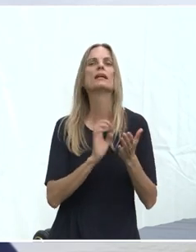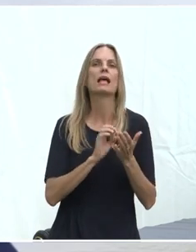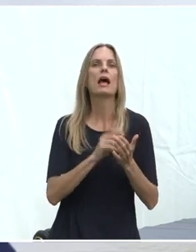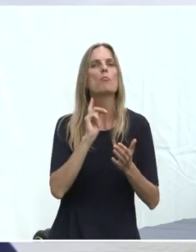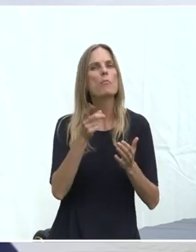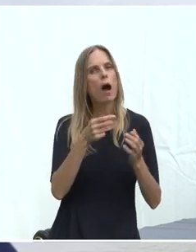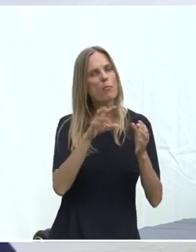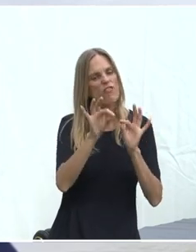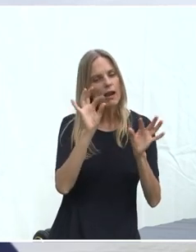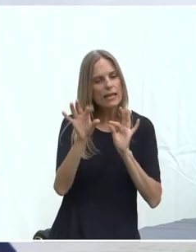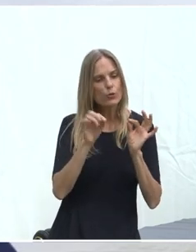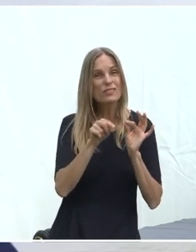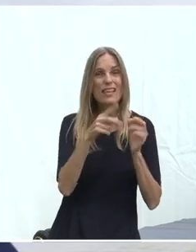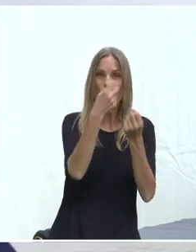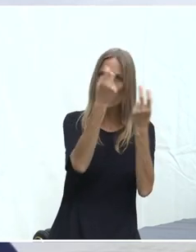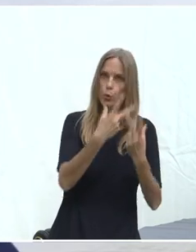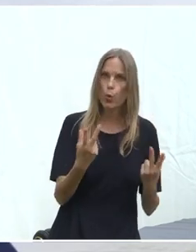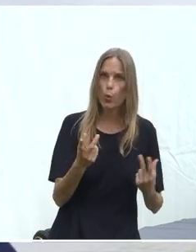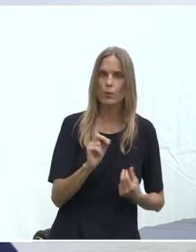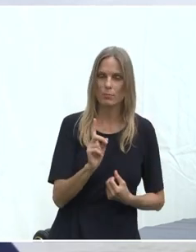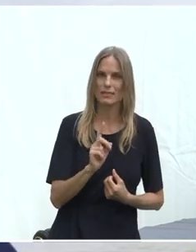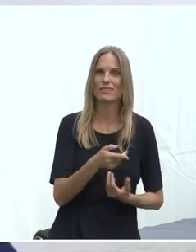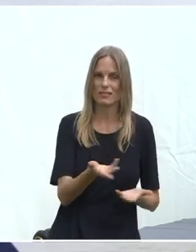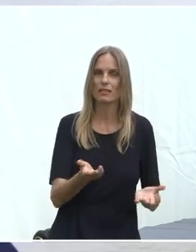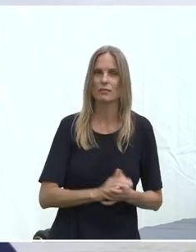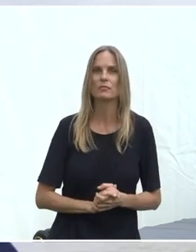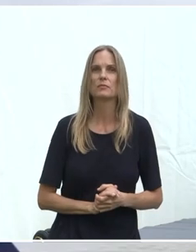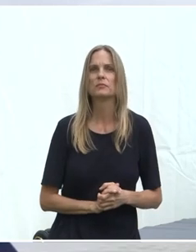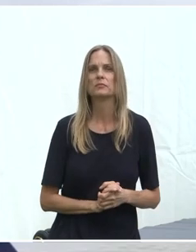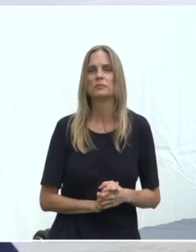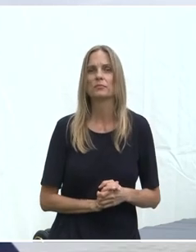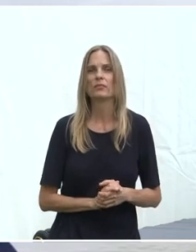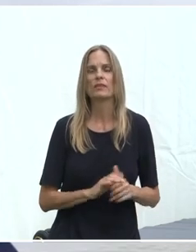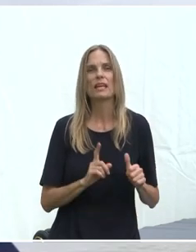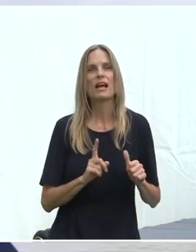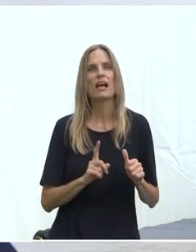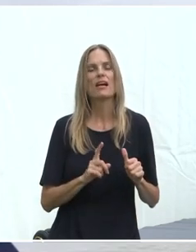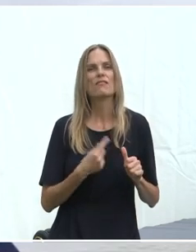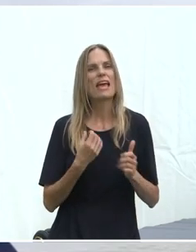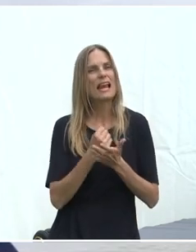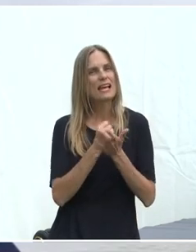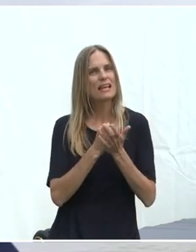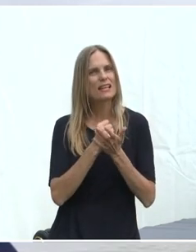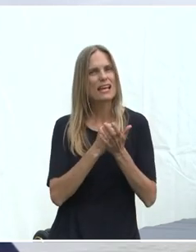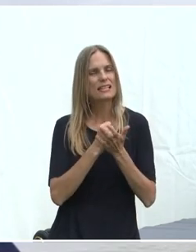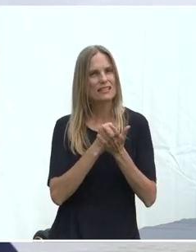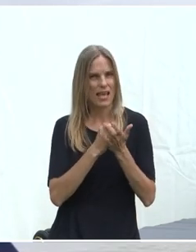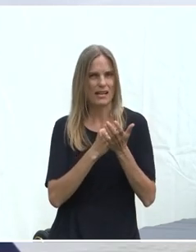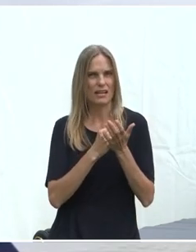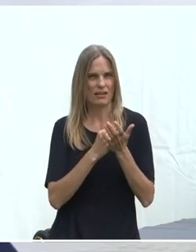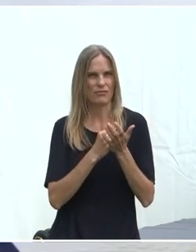sort of culture that is, and especially if we think of the reserve aspect of that, where you will be for